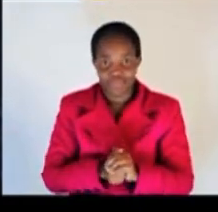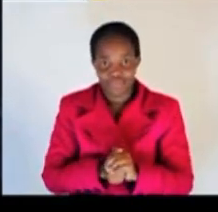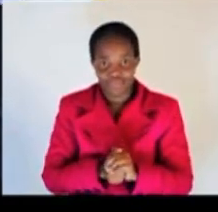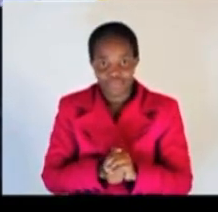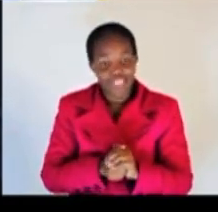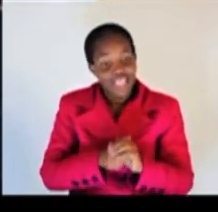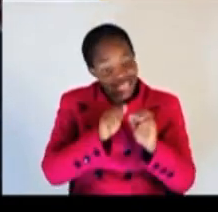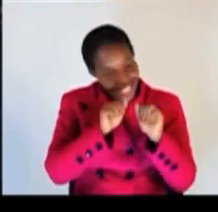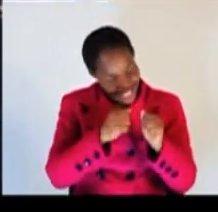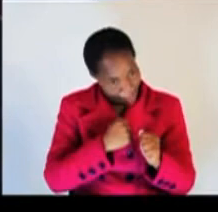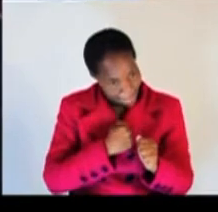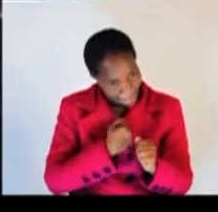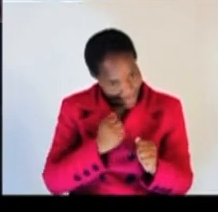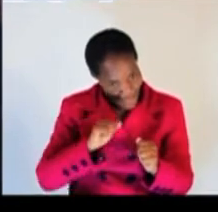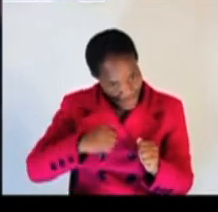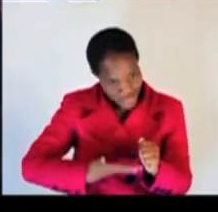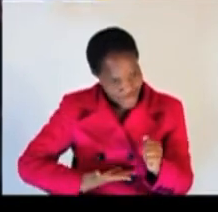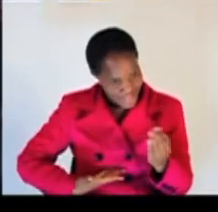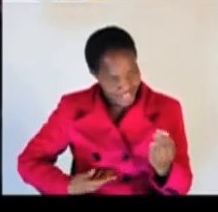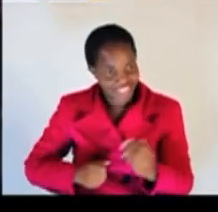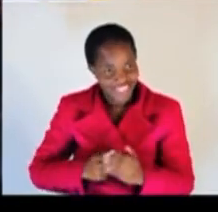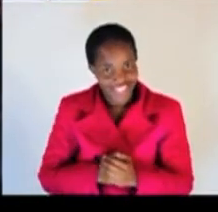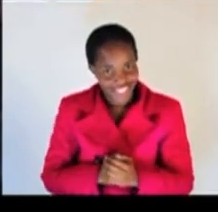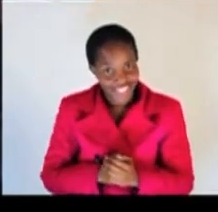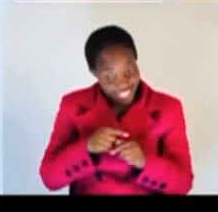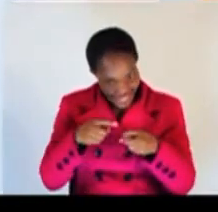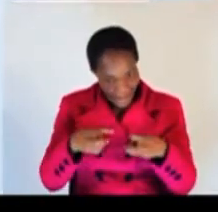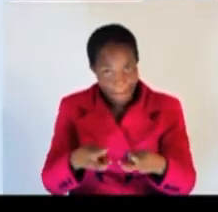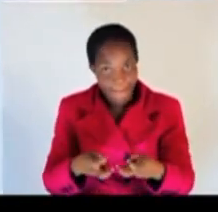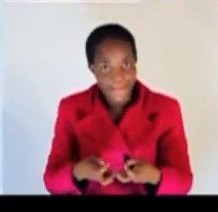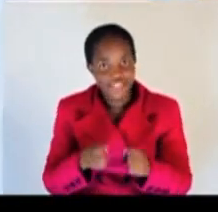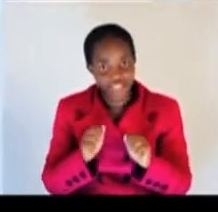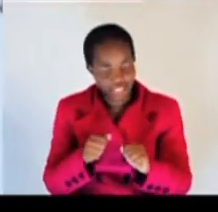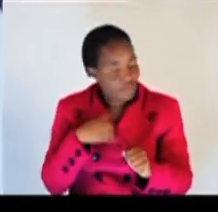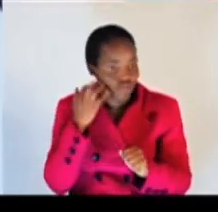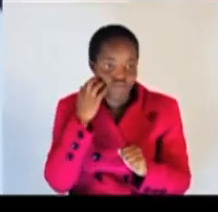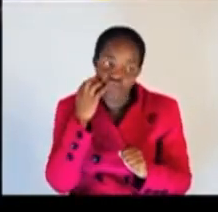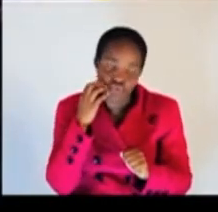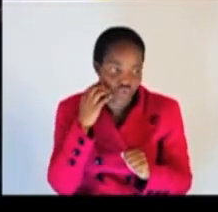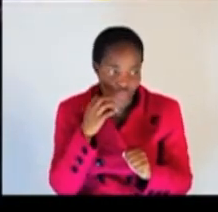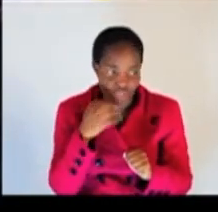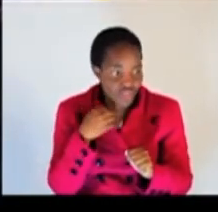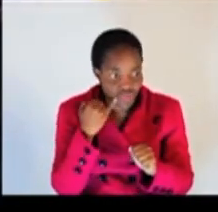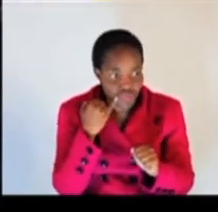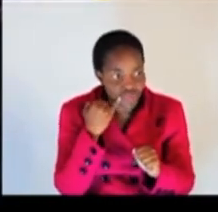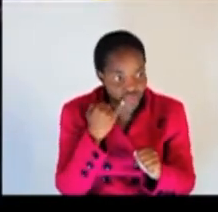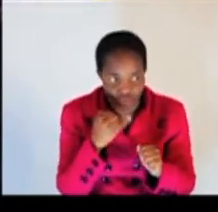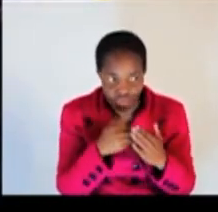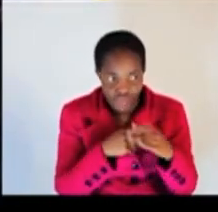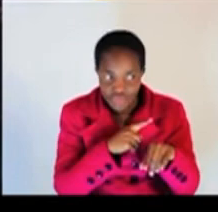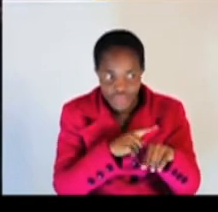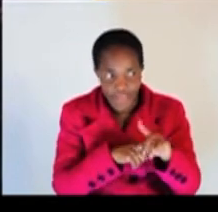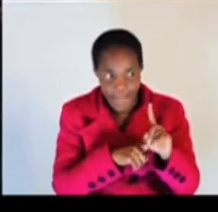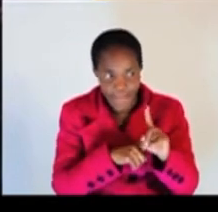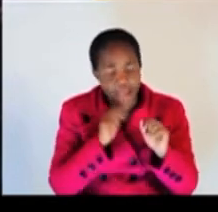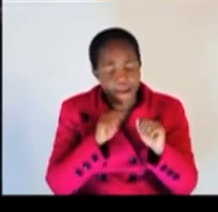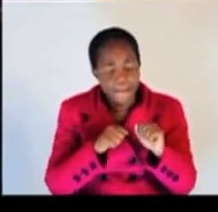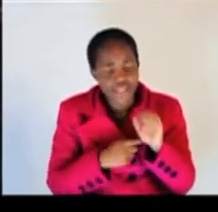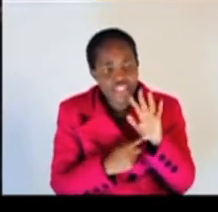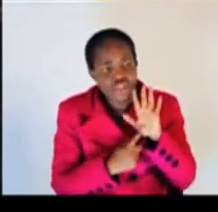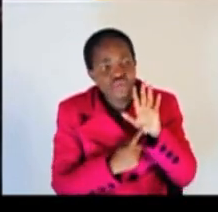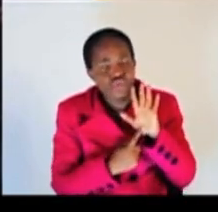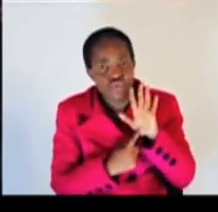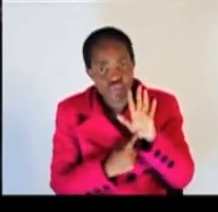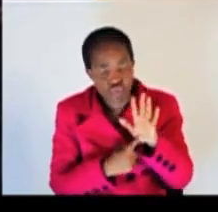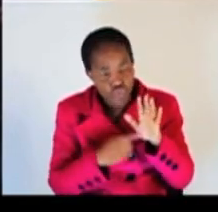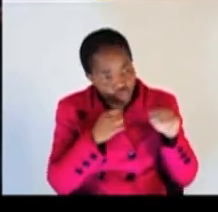Yes, Winnie dear. It is a meeting. I'm sorry, Winnie dear. I had to pretend that